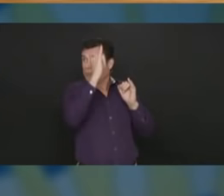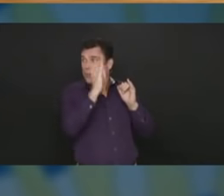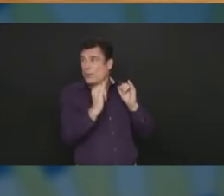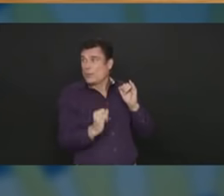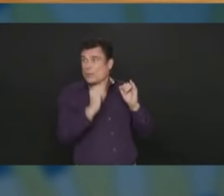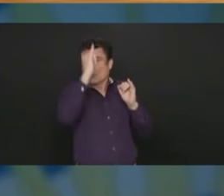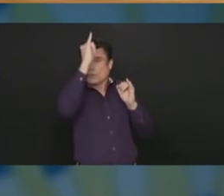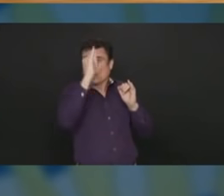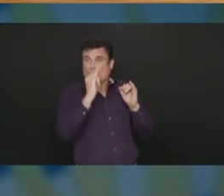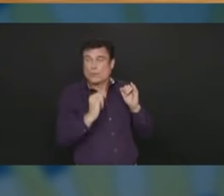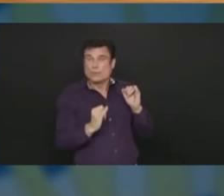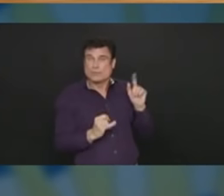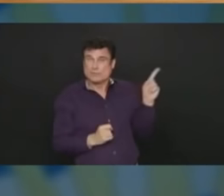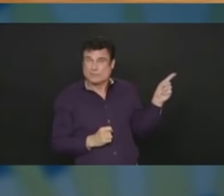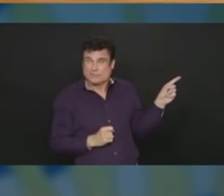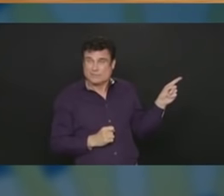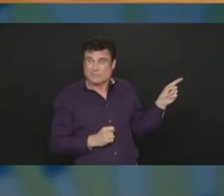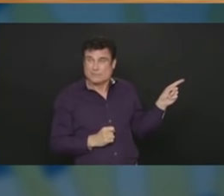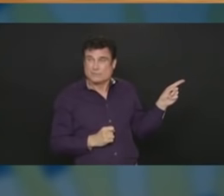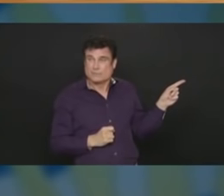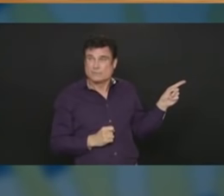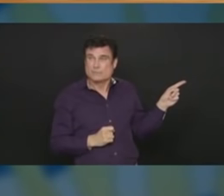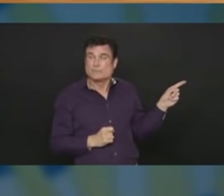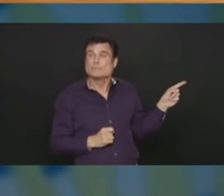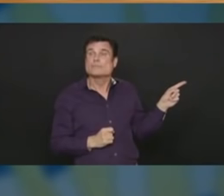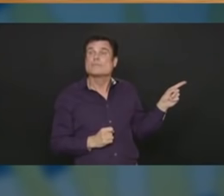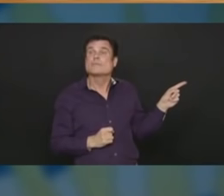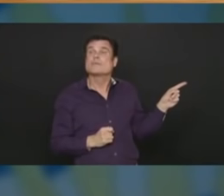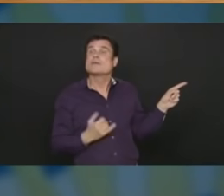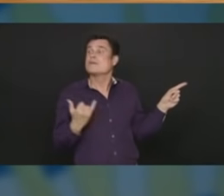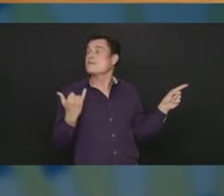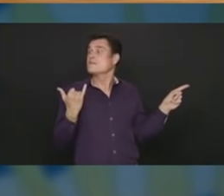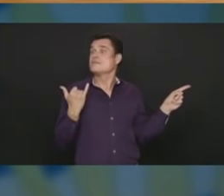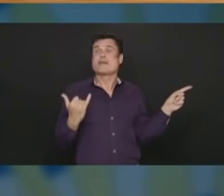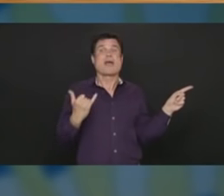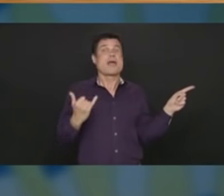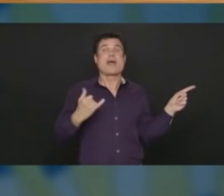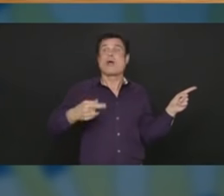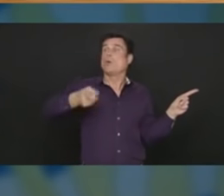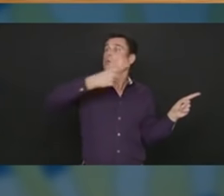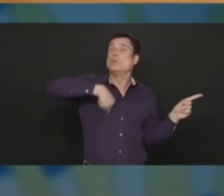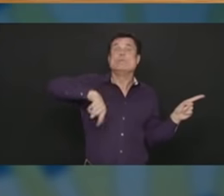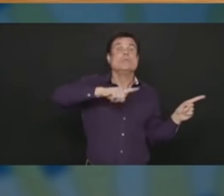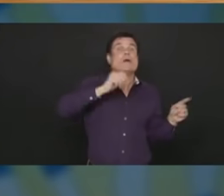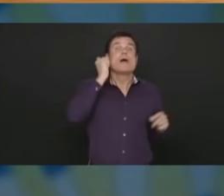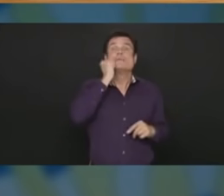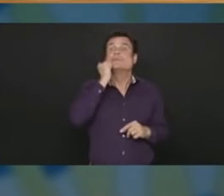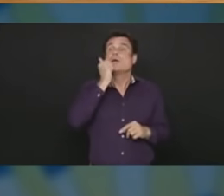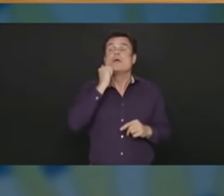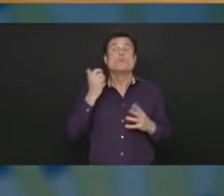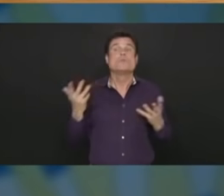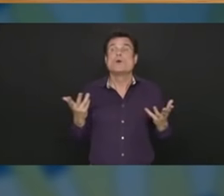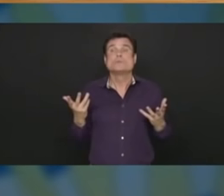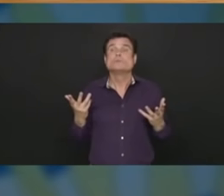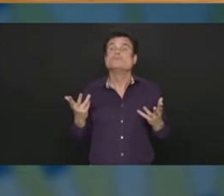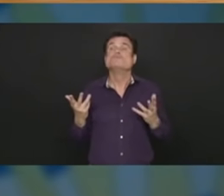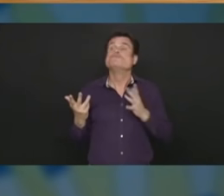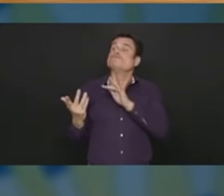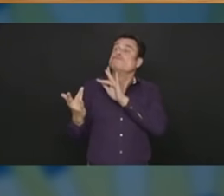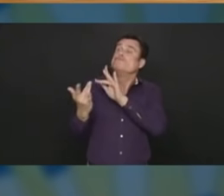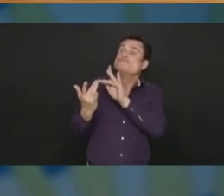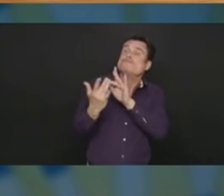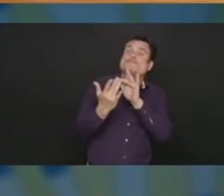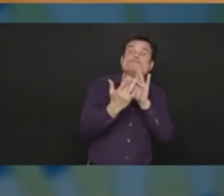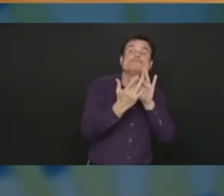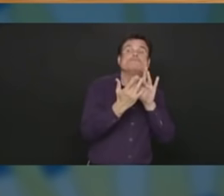community. And the next series of slides gives us some sense of what might happen once we start